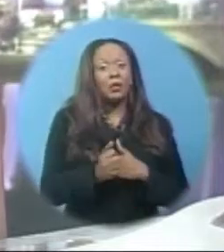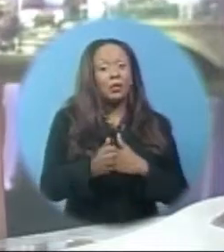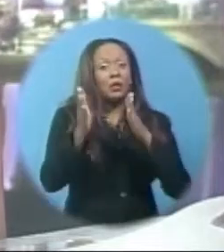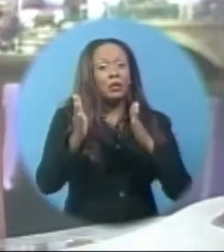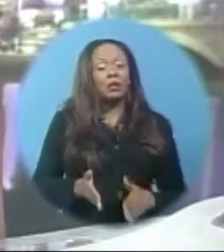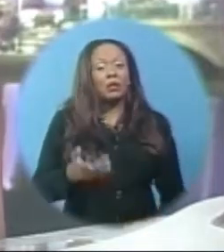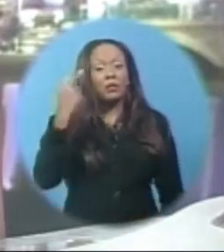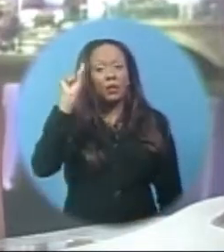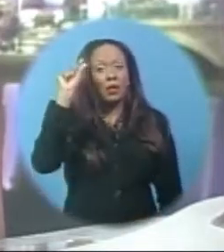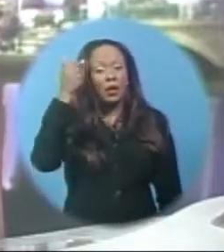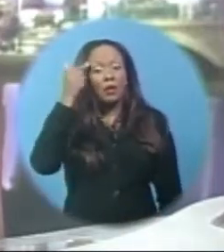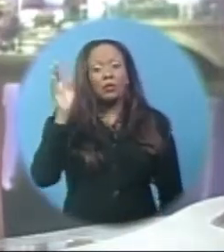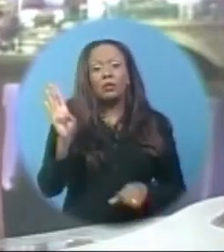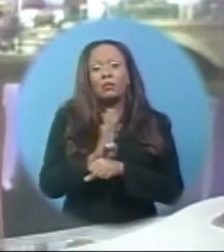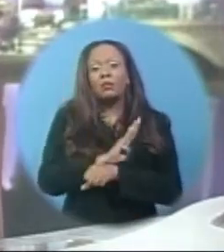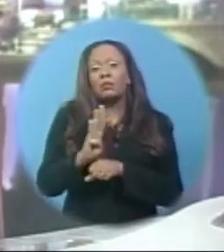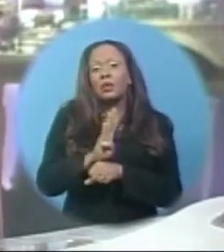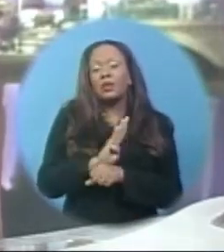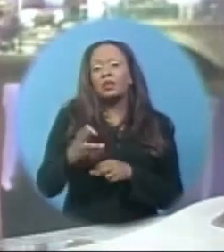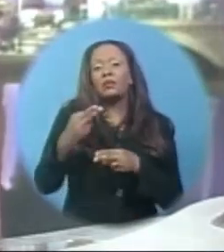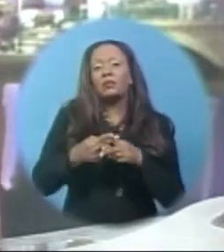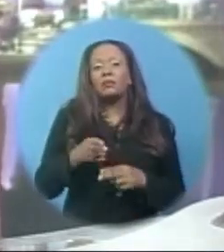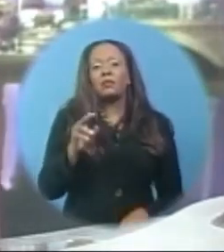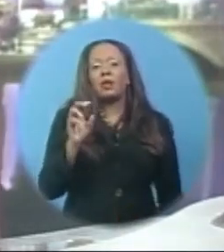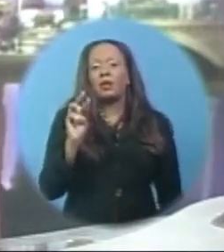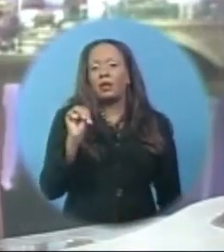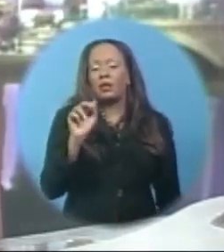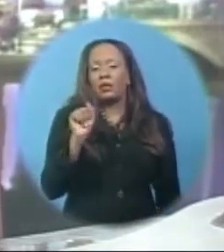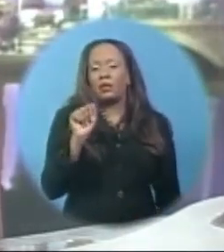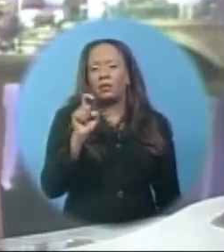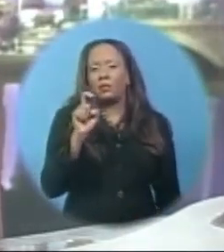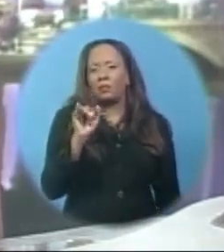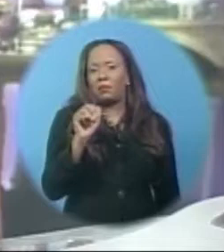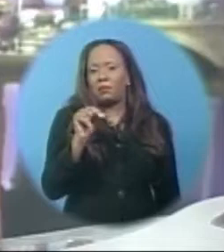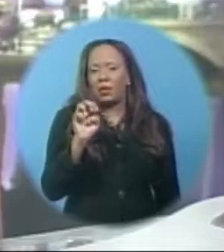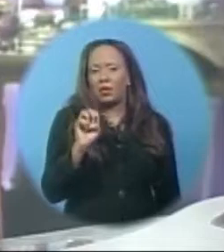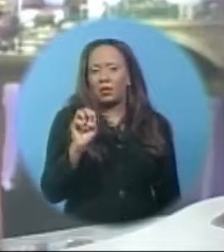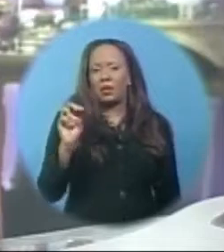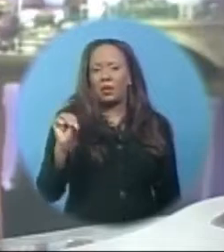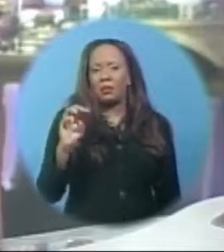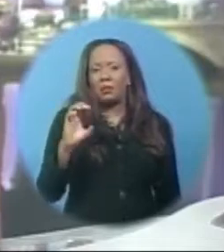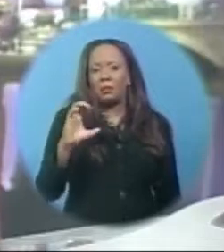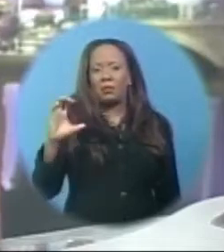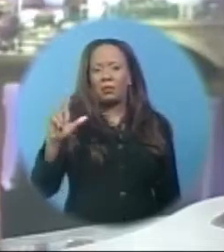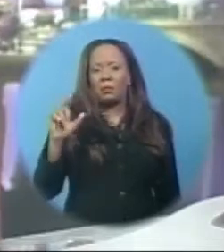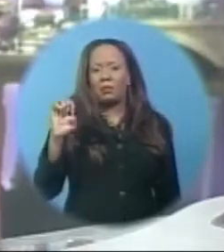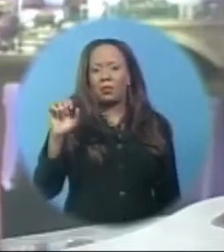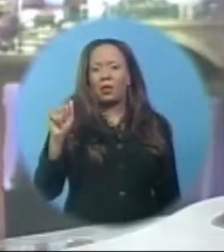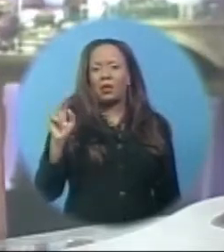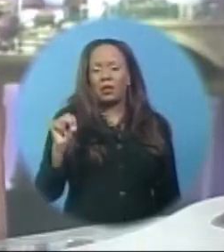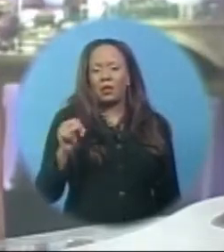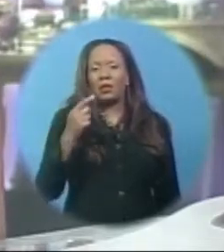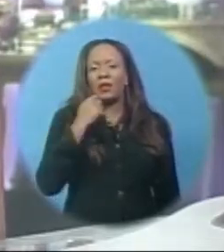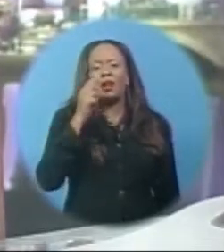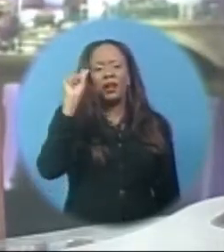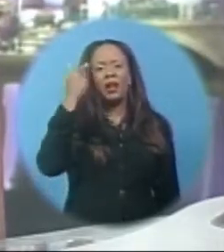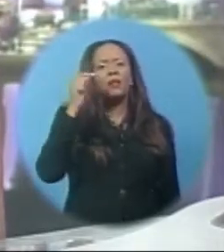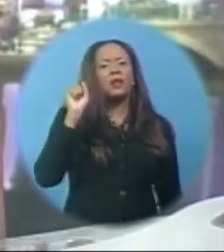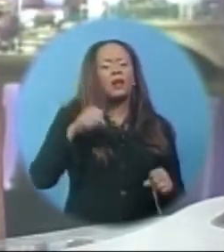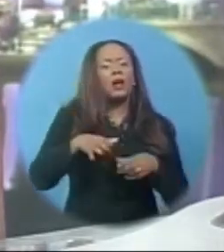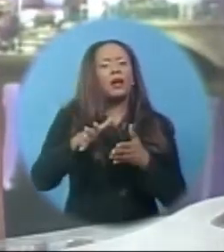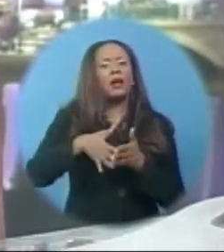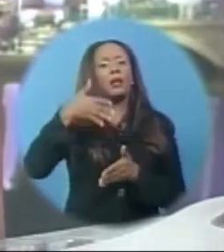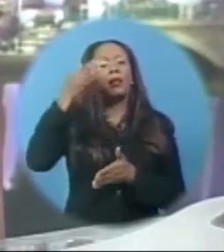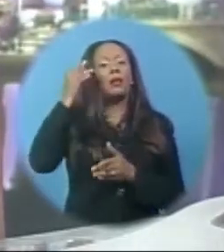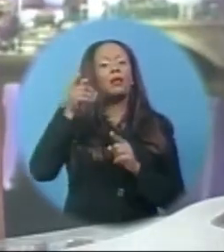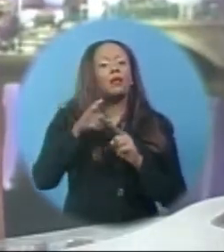Leader of Government Business in the Senate, Senator Maxine McLean, says there are lessons for government to learn from the CLICO affair. She reiterates the